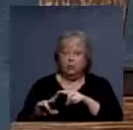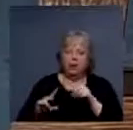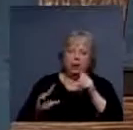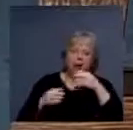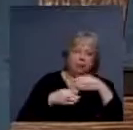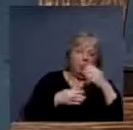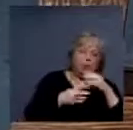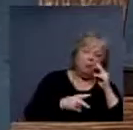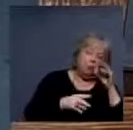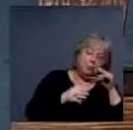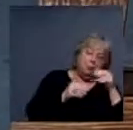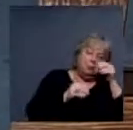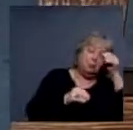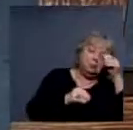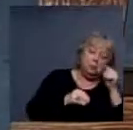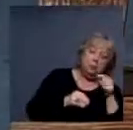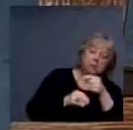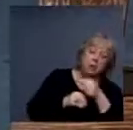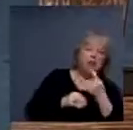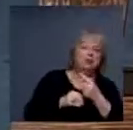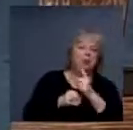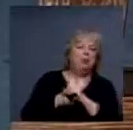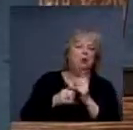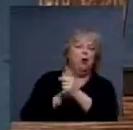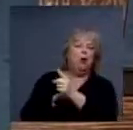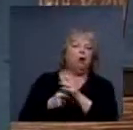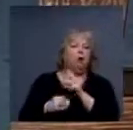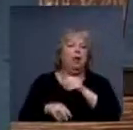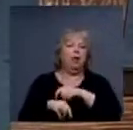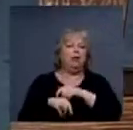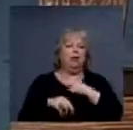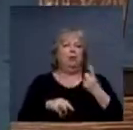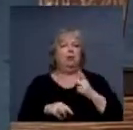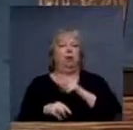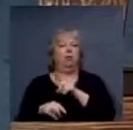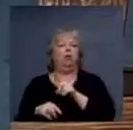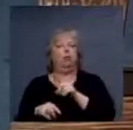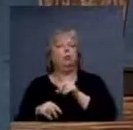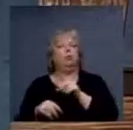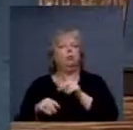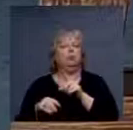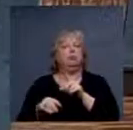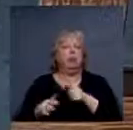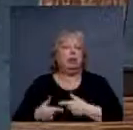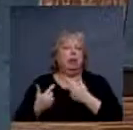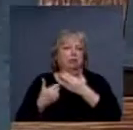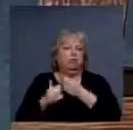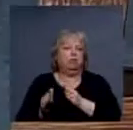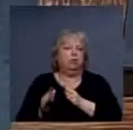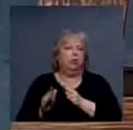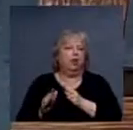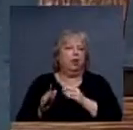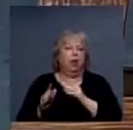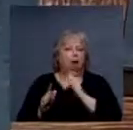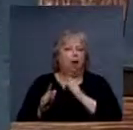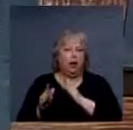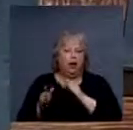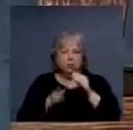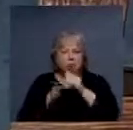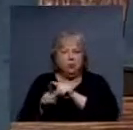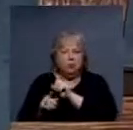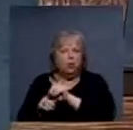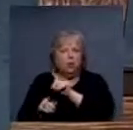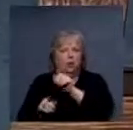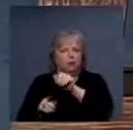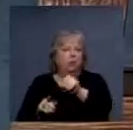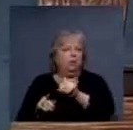and someone was already gone by the time I made it to the living room from the back of the house. In fact, they were already crossing the street. But I did get